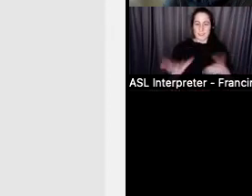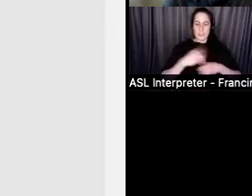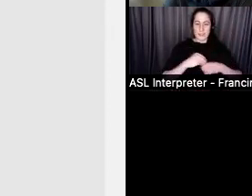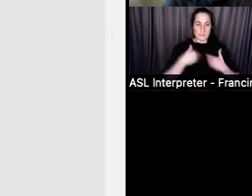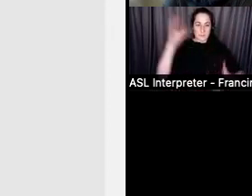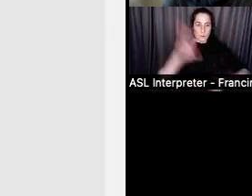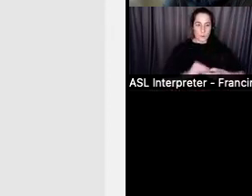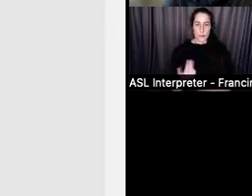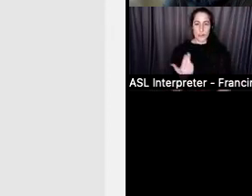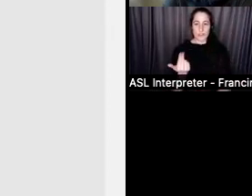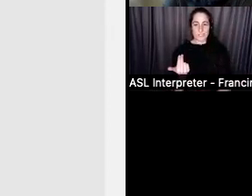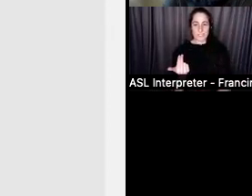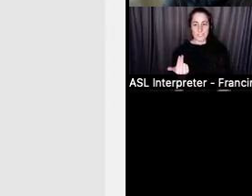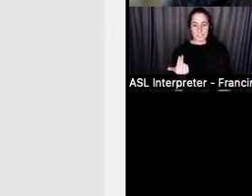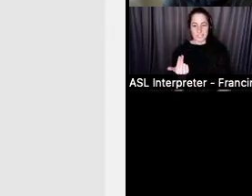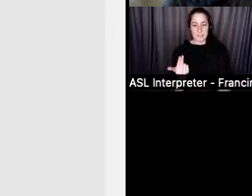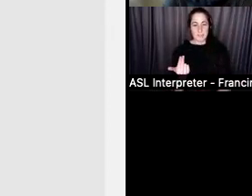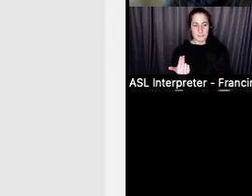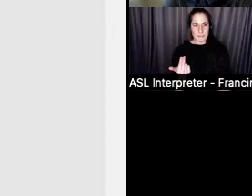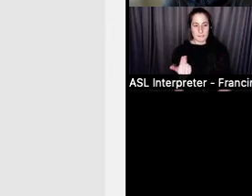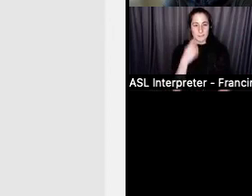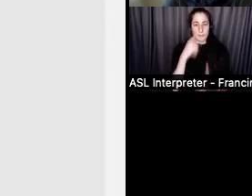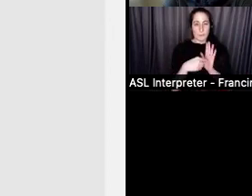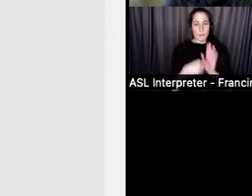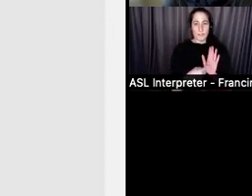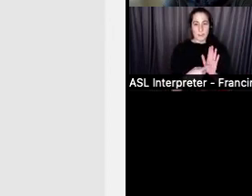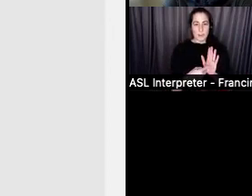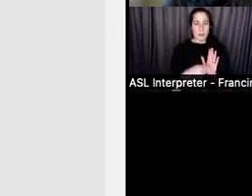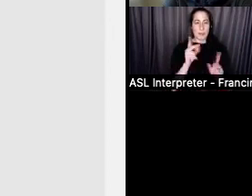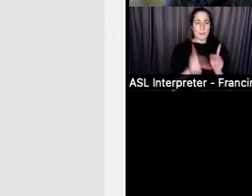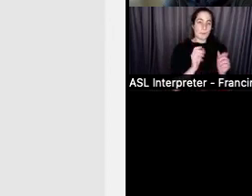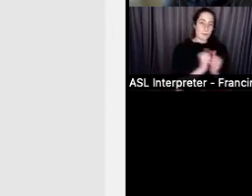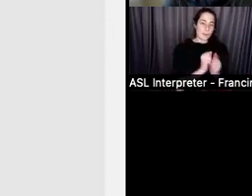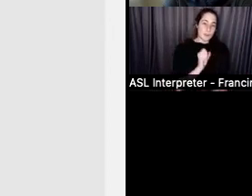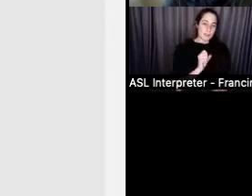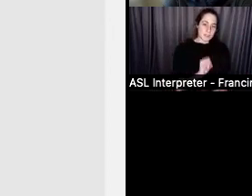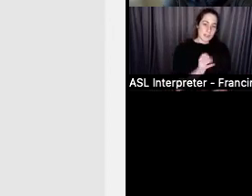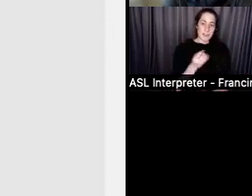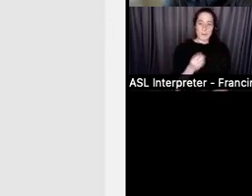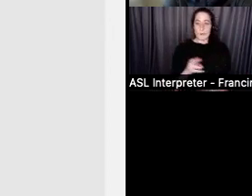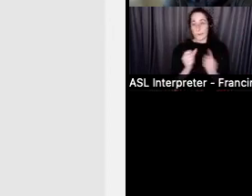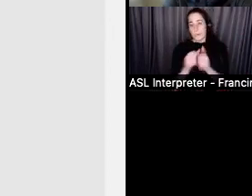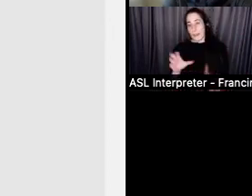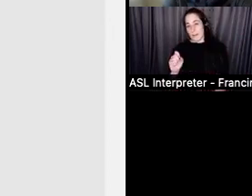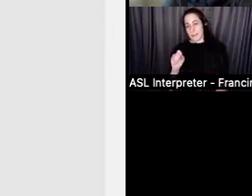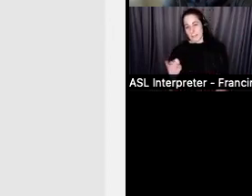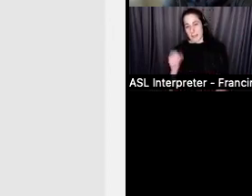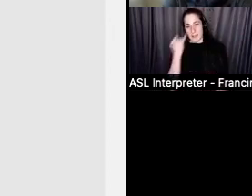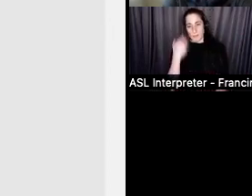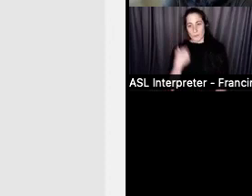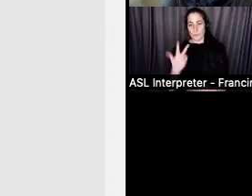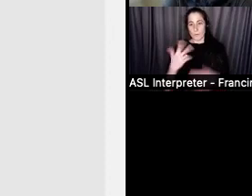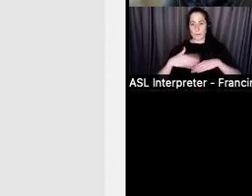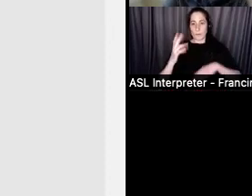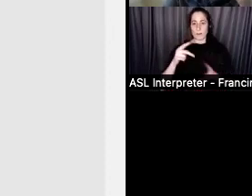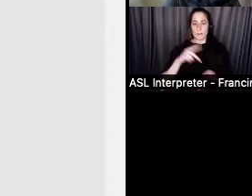them. So for example, people with and without SSI who have 3 or more psychiatric inpatient admissions in the 3 years prior